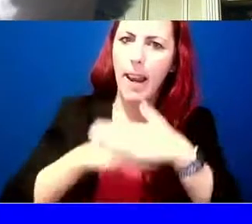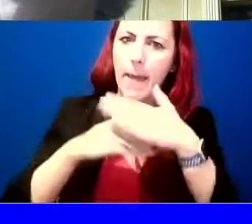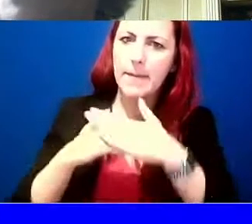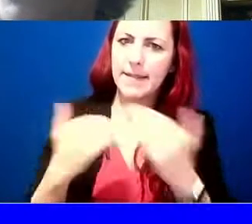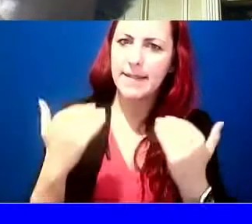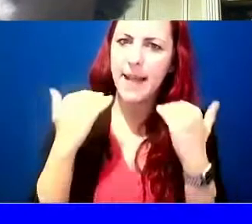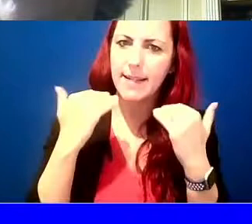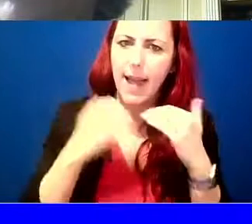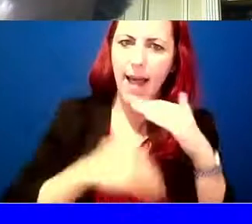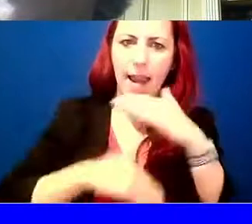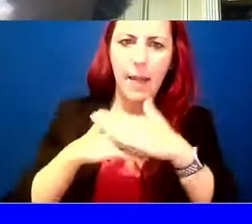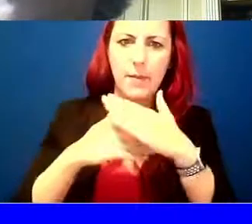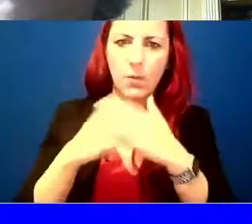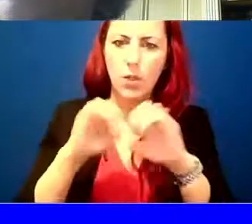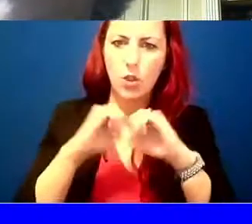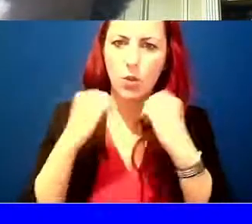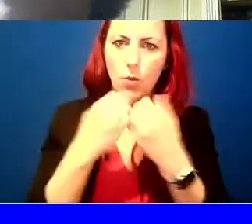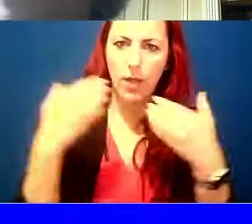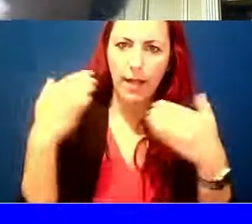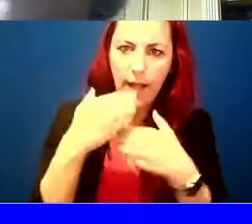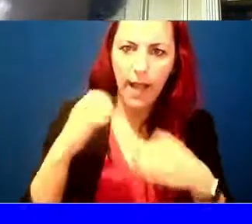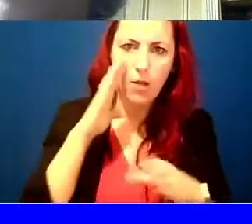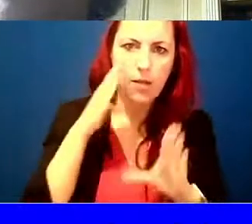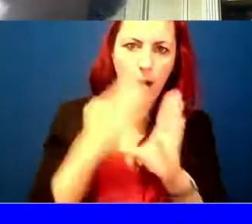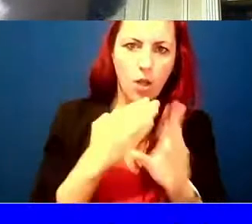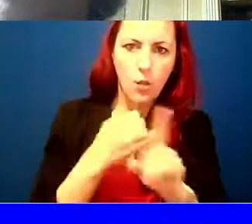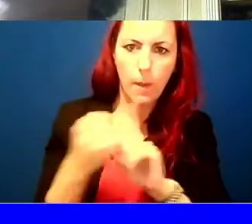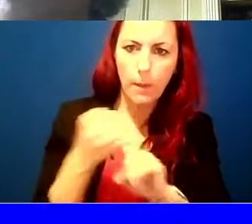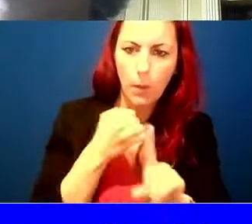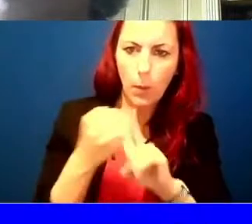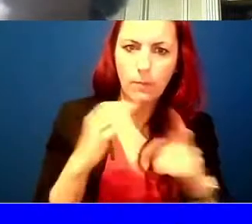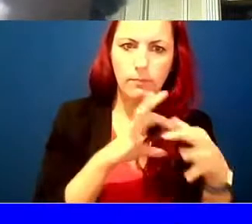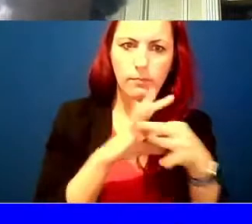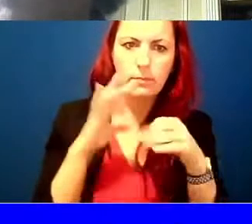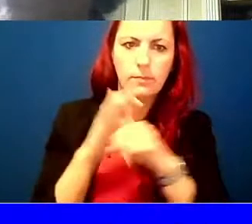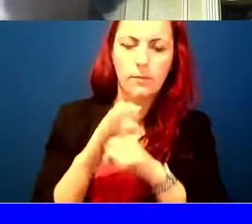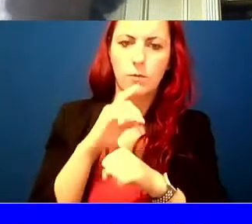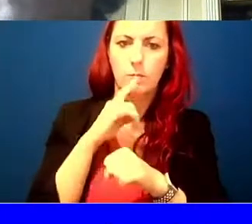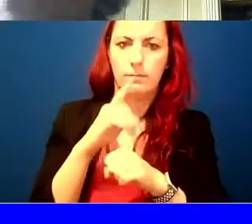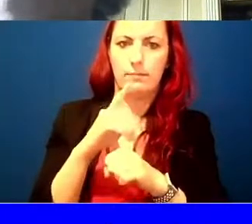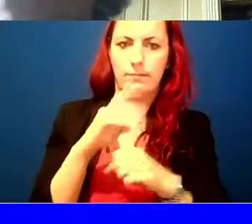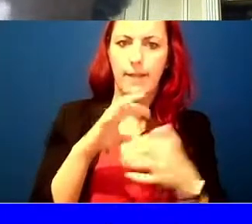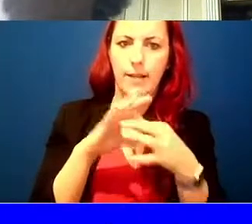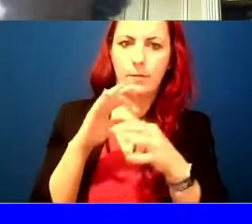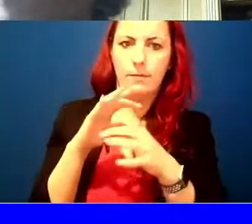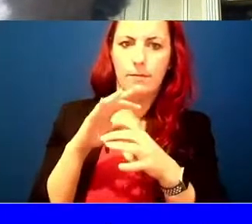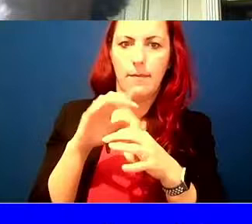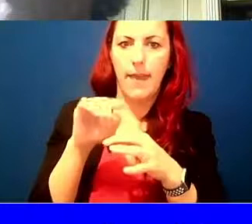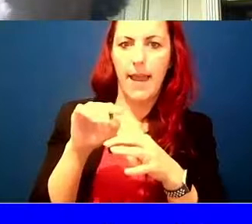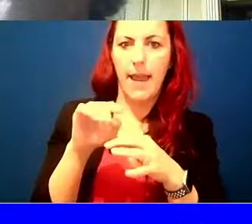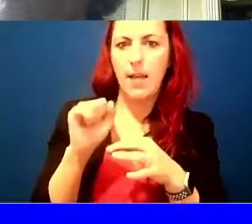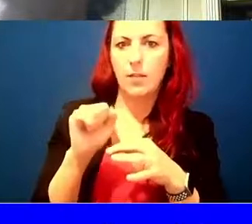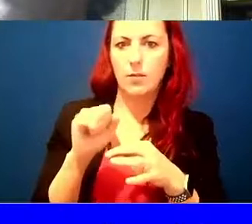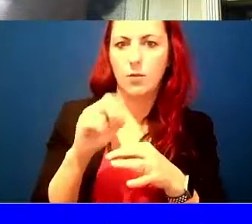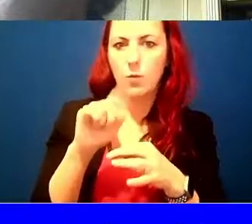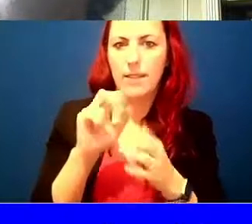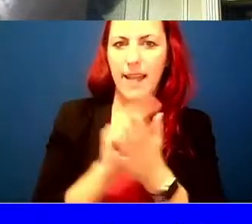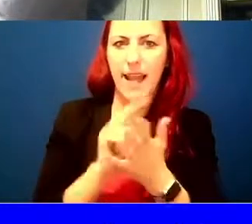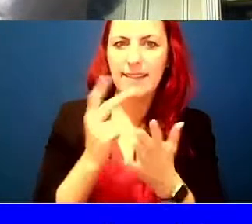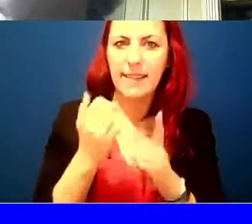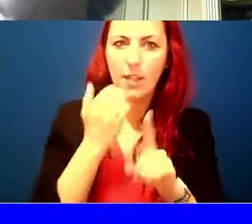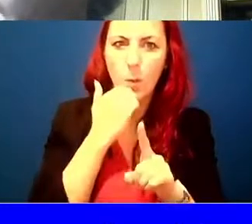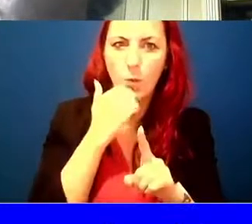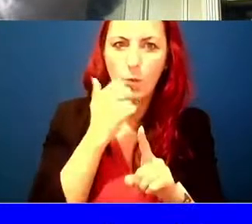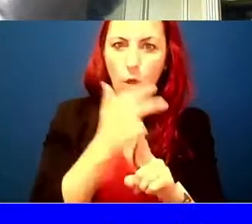care. Psychological abuse, 2018 figures, psychological abuse 33%, financial abuse 21%, but